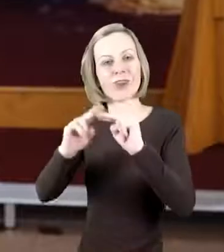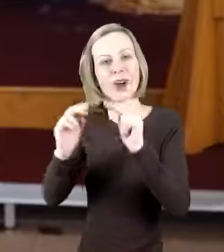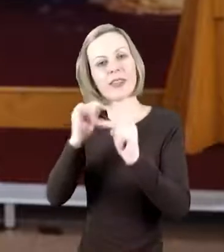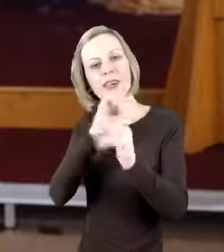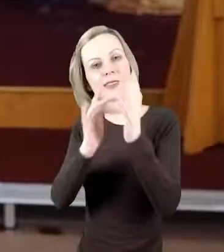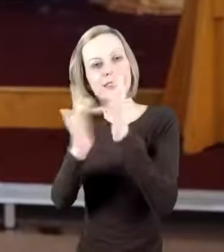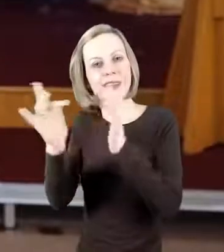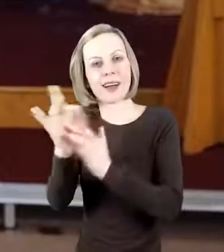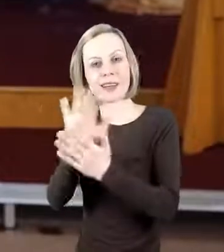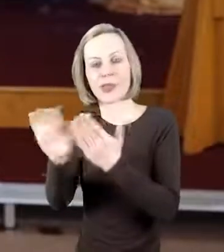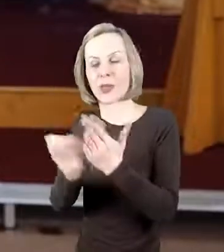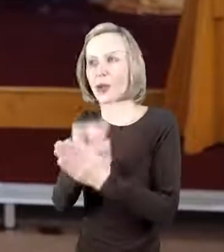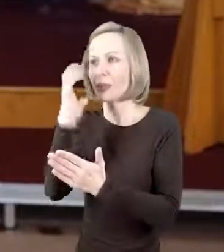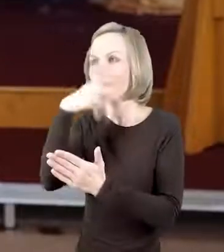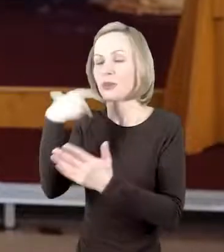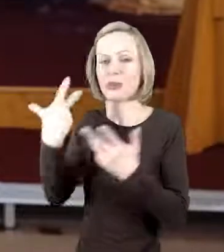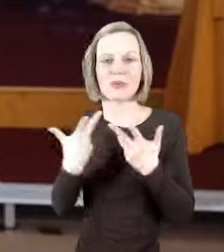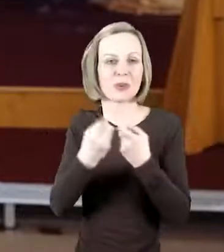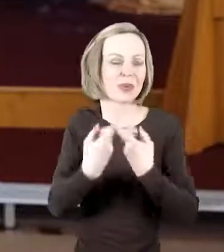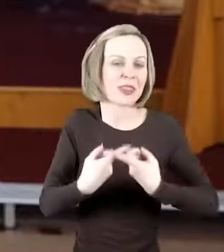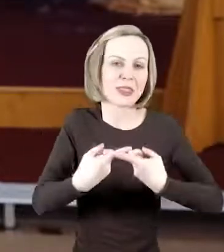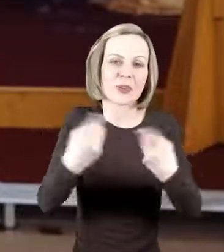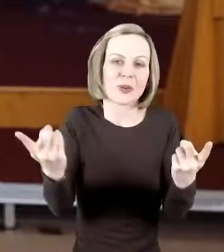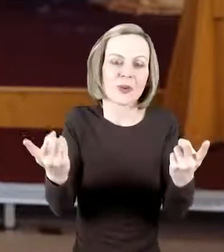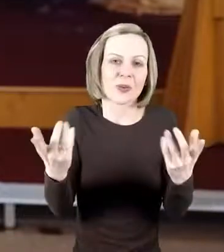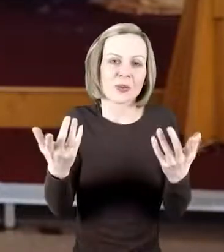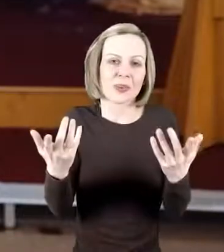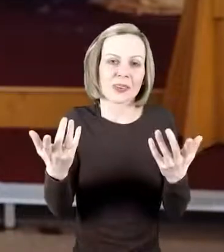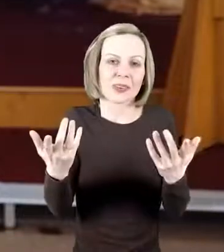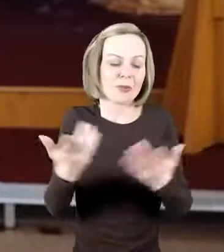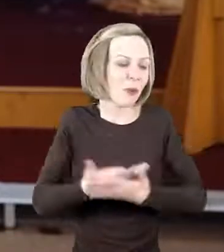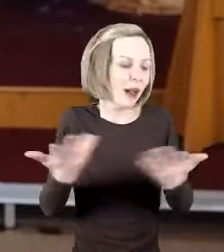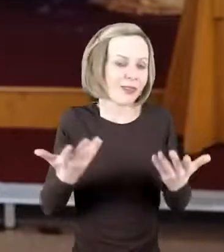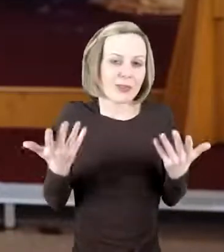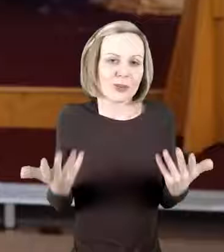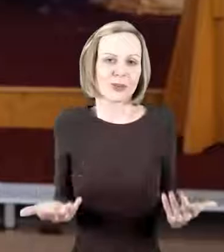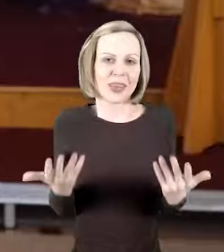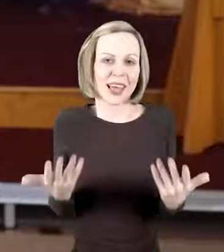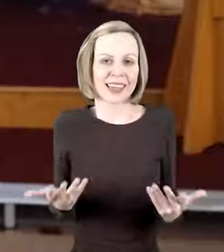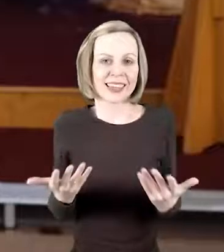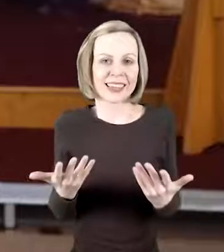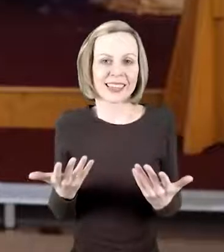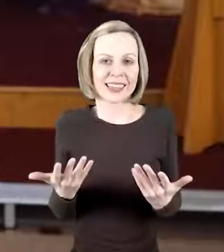the Holy Spirit to be with you all, wherever you are this Christmas time,